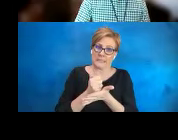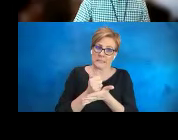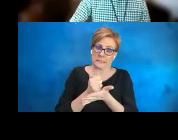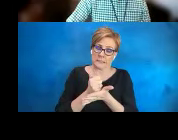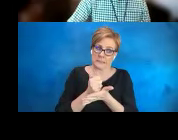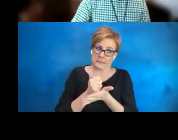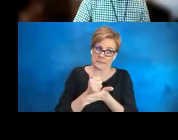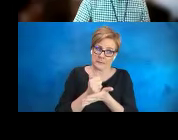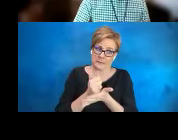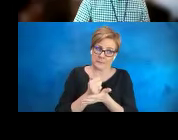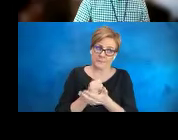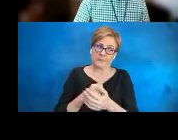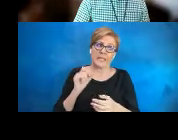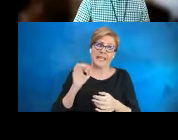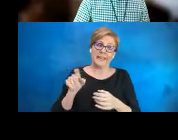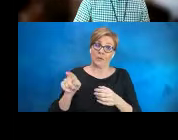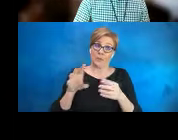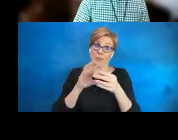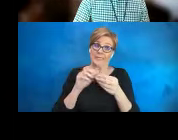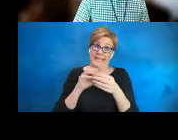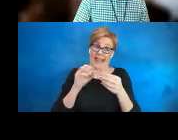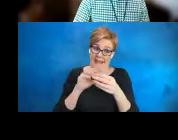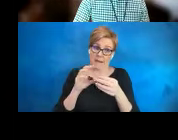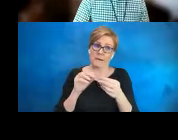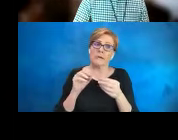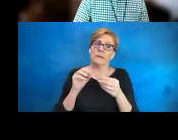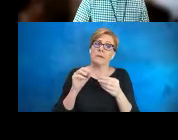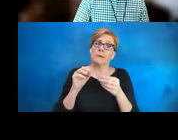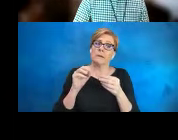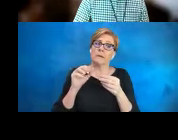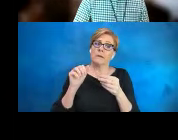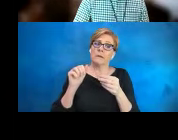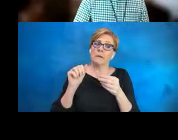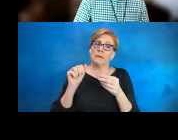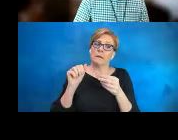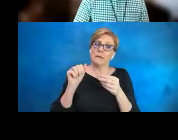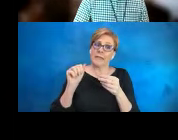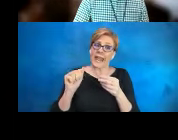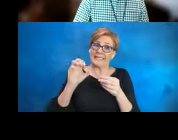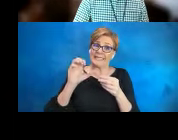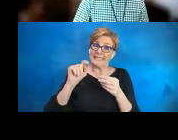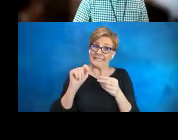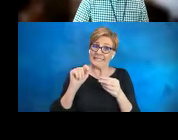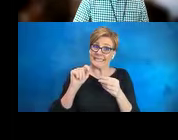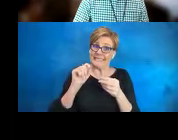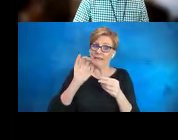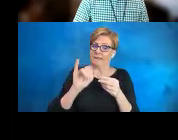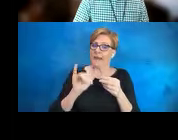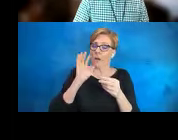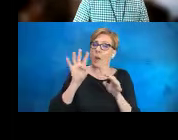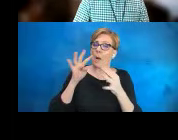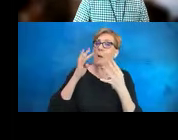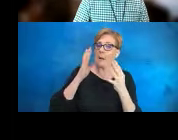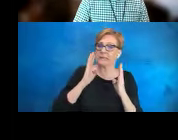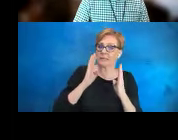assistant, you may gain a little credibility that way. There are also then attorney advisors and senior attorney advisors, who are